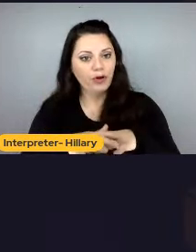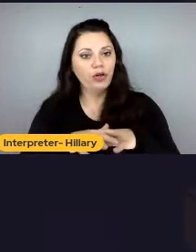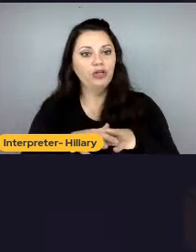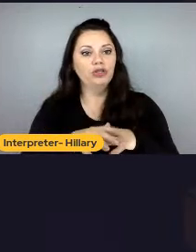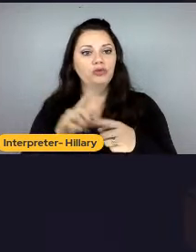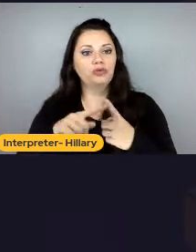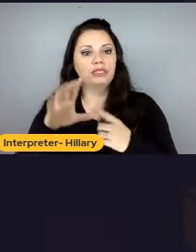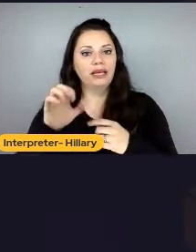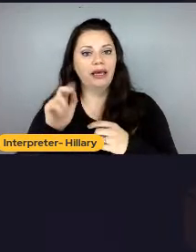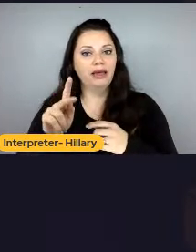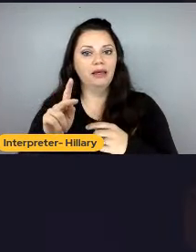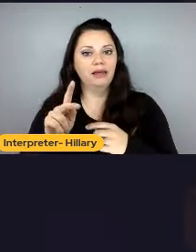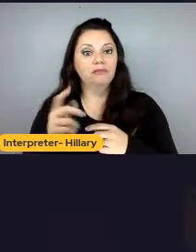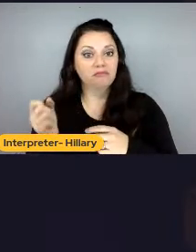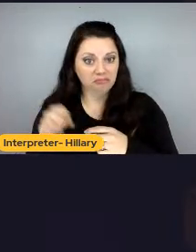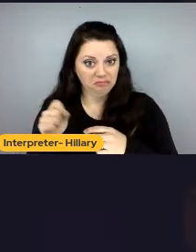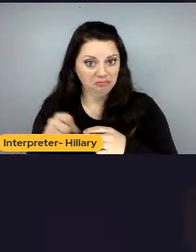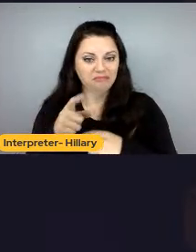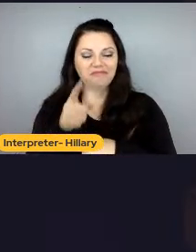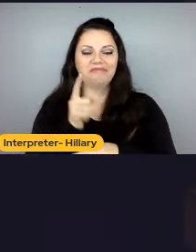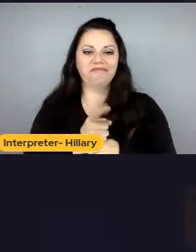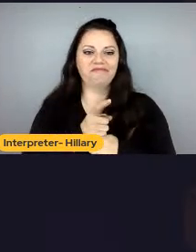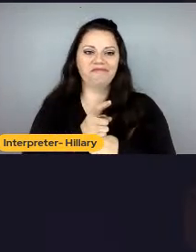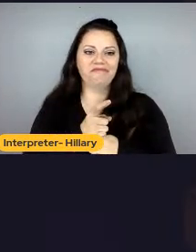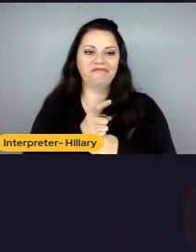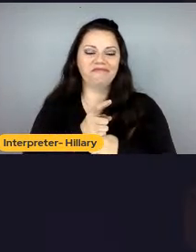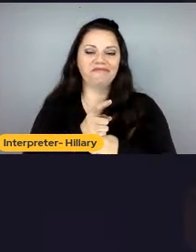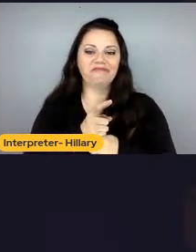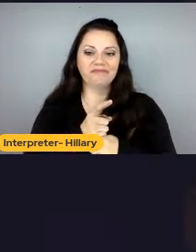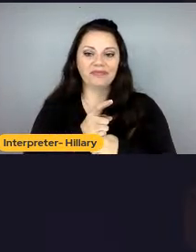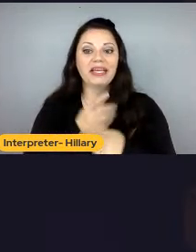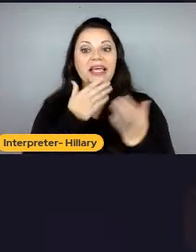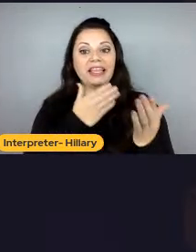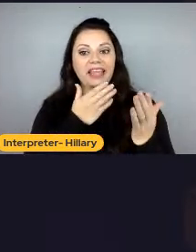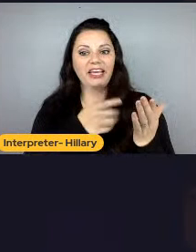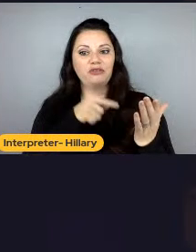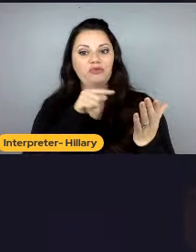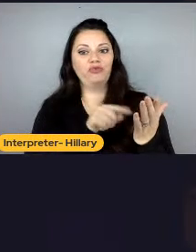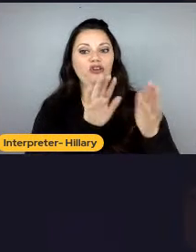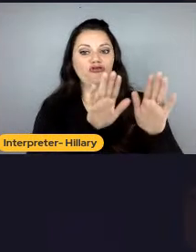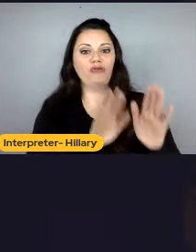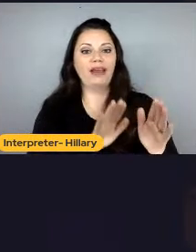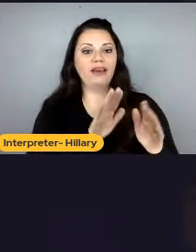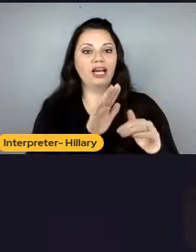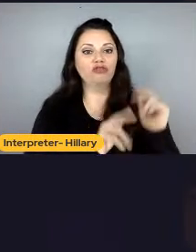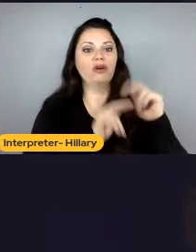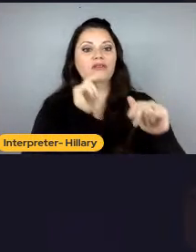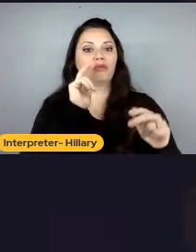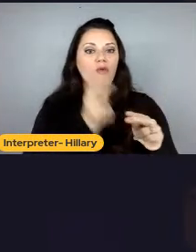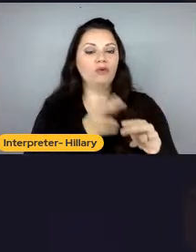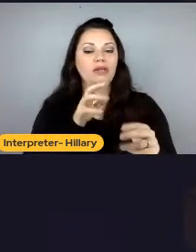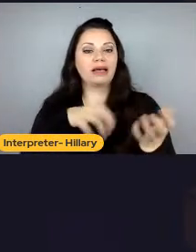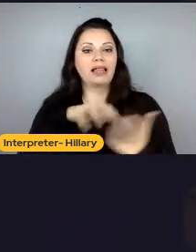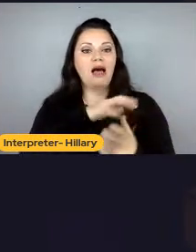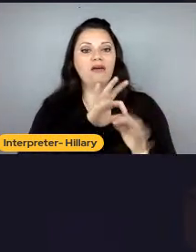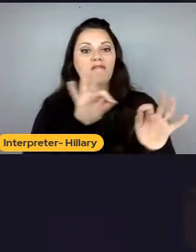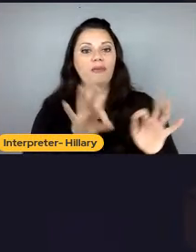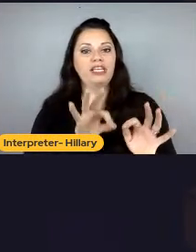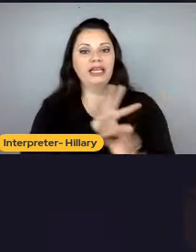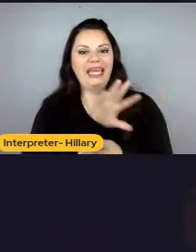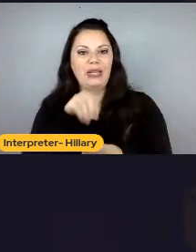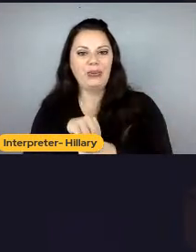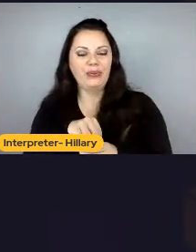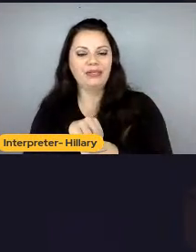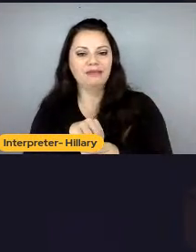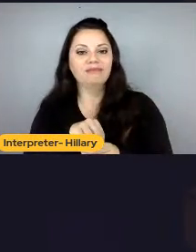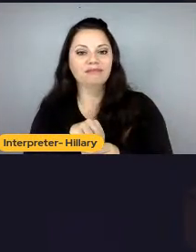one. And you're right. Thanks to a great construct called CloudFormation include. you simply have